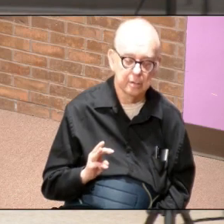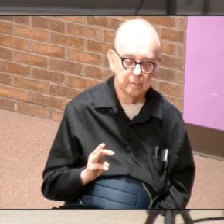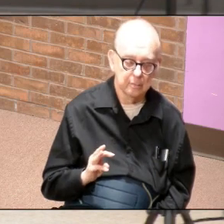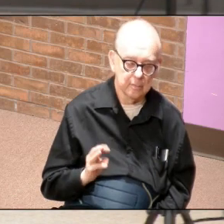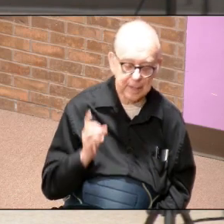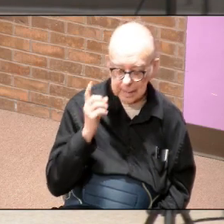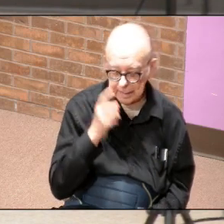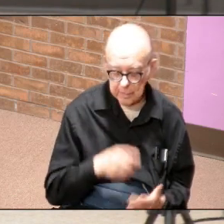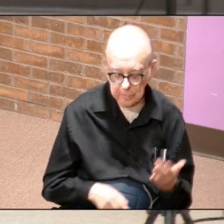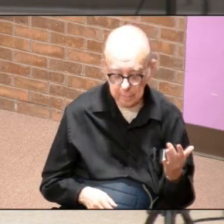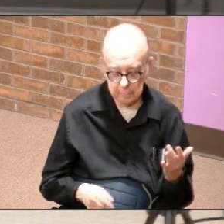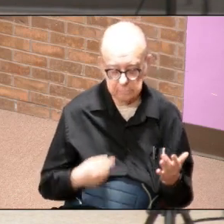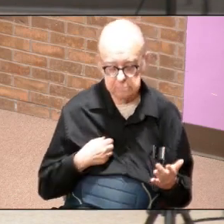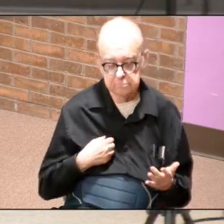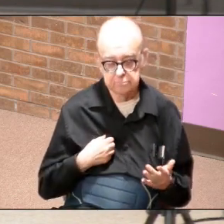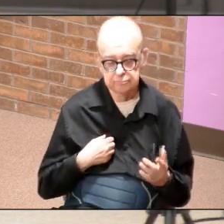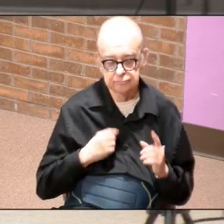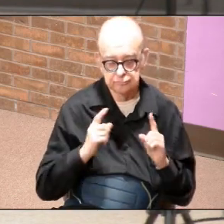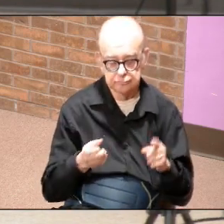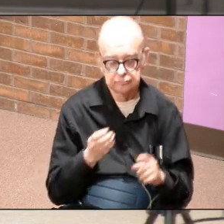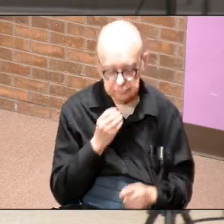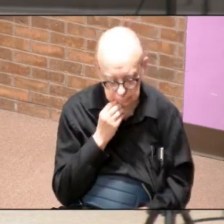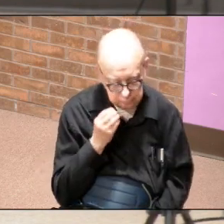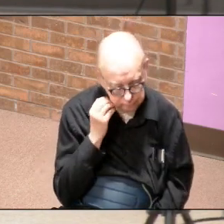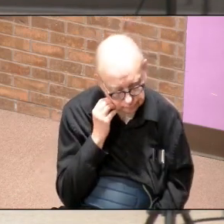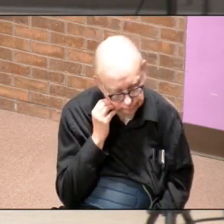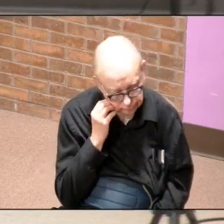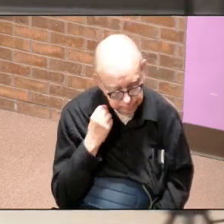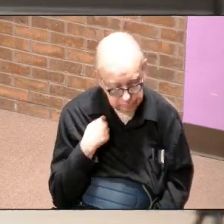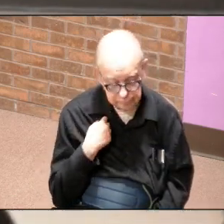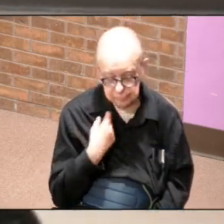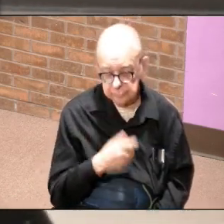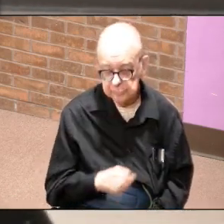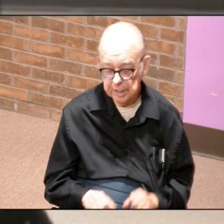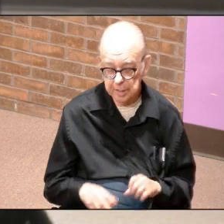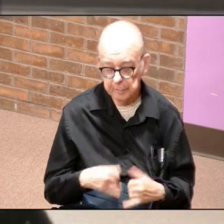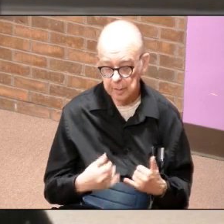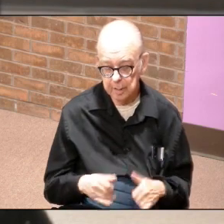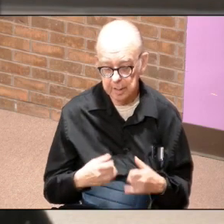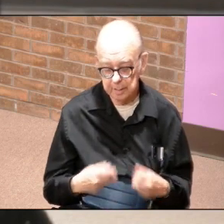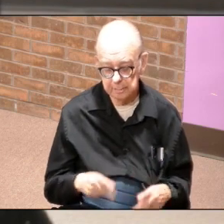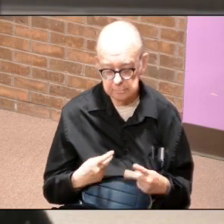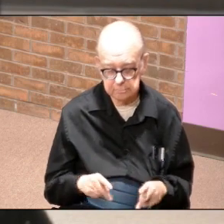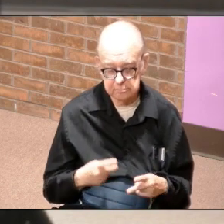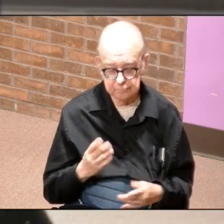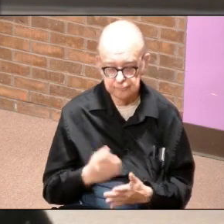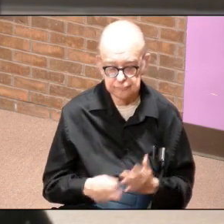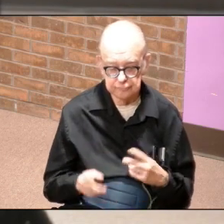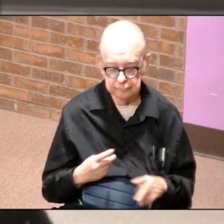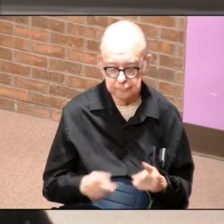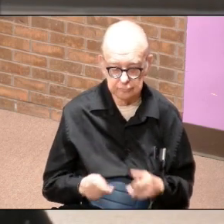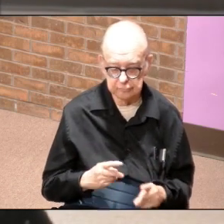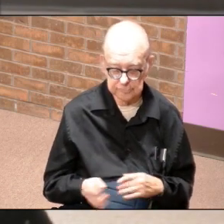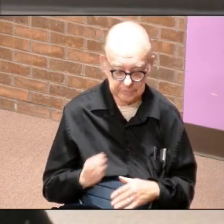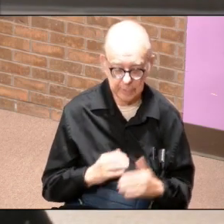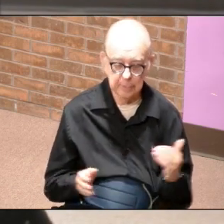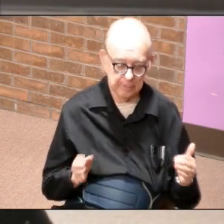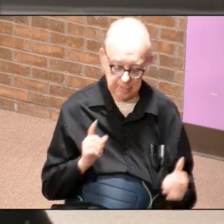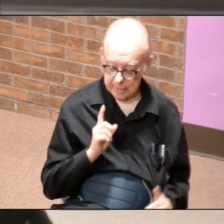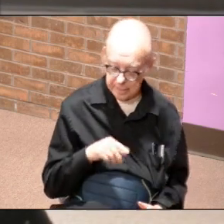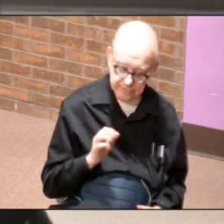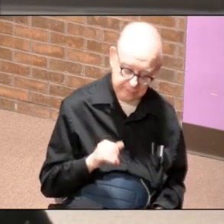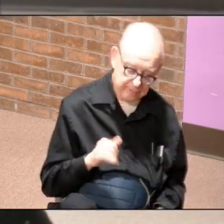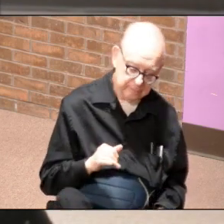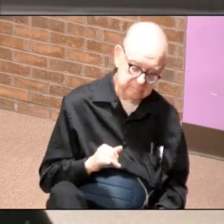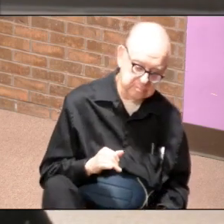So guess what? I can come to your house, and we can party. And some people say, you're going to party in heaven?